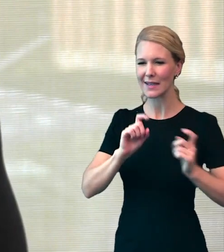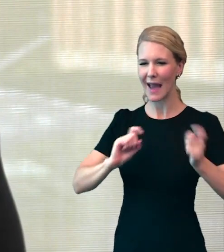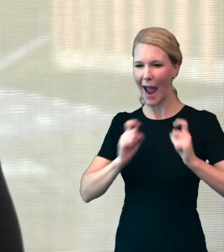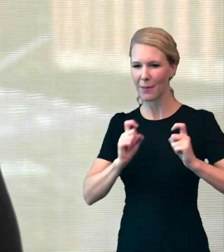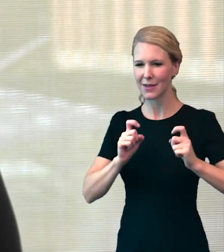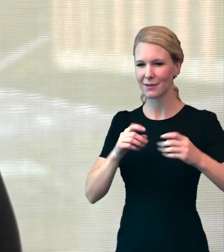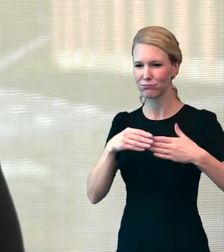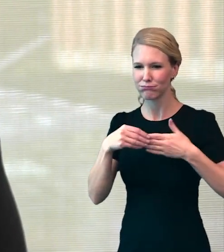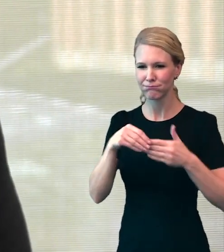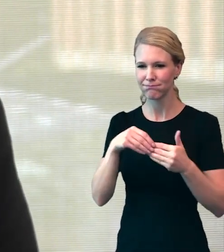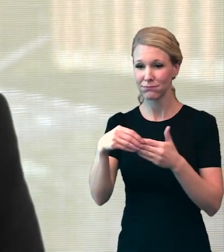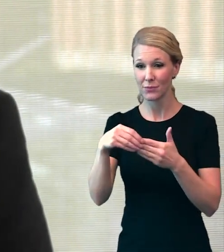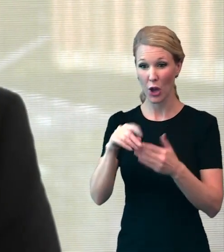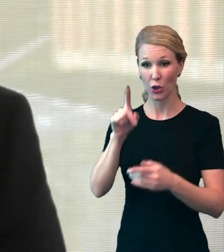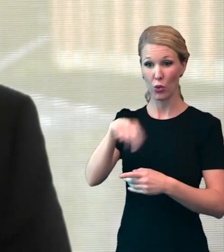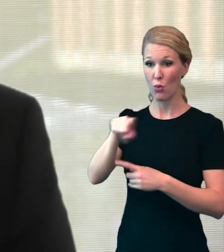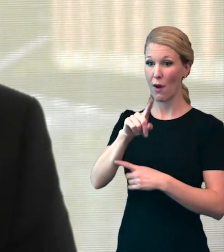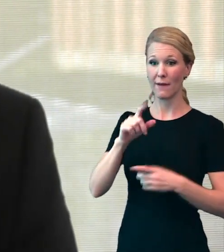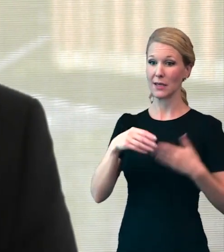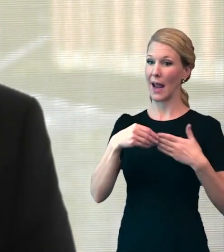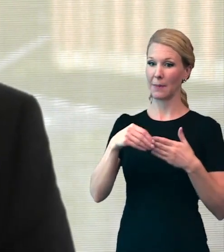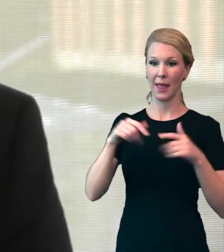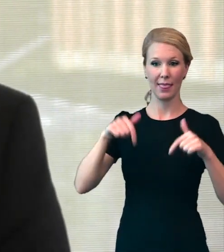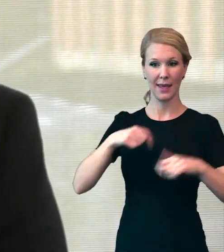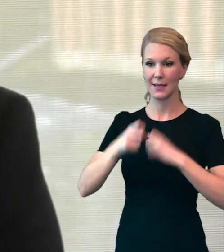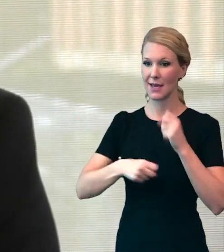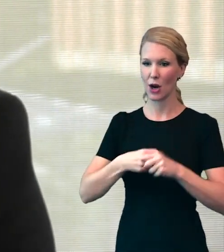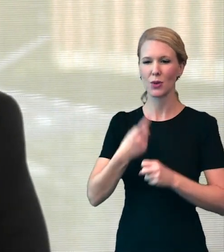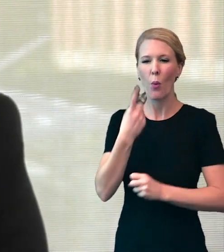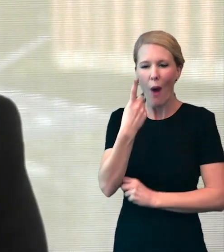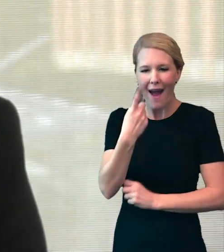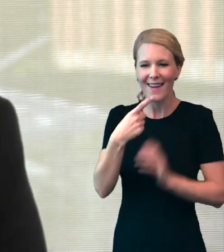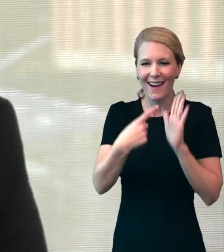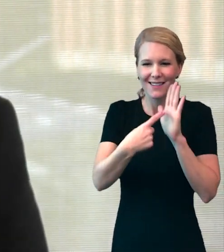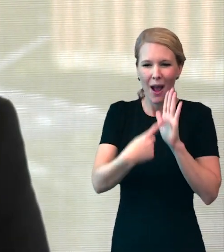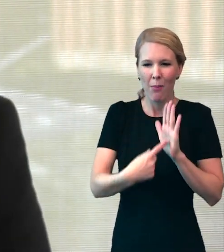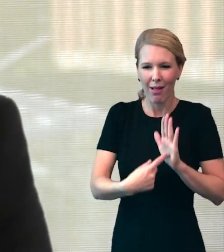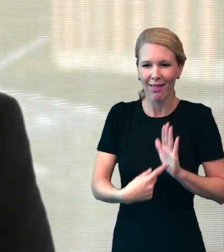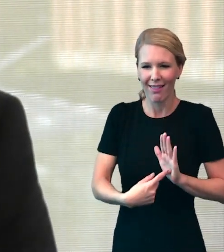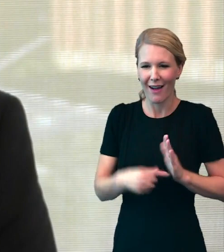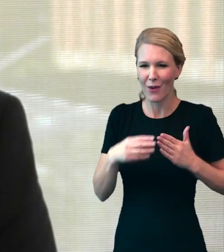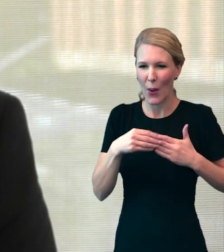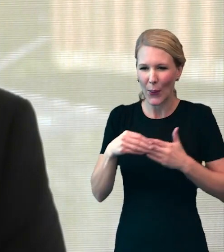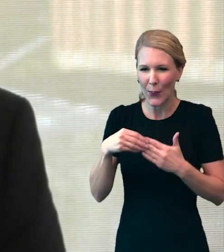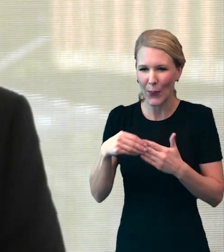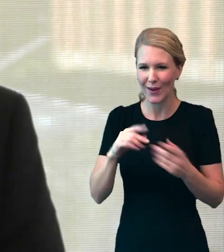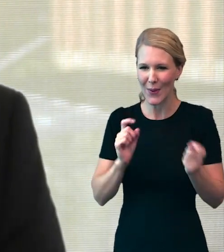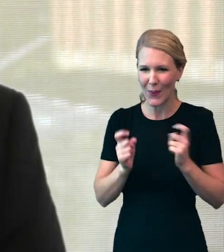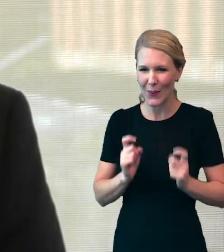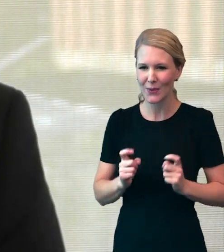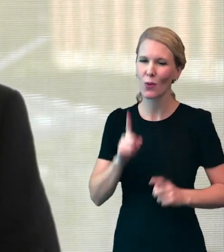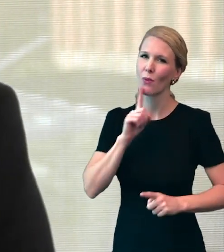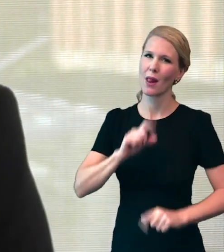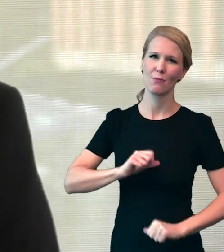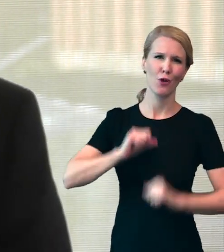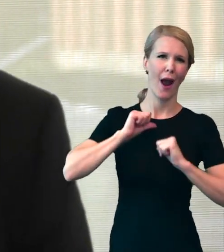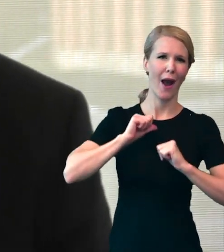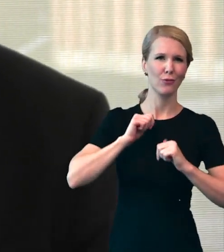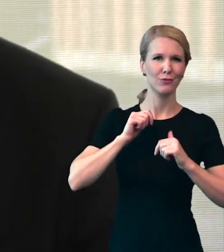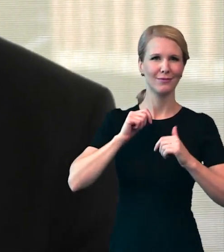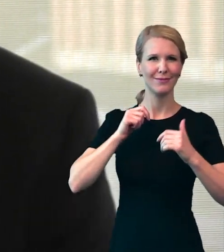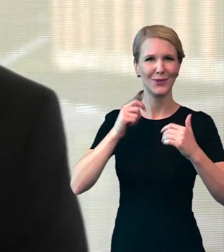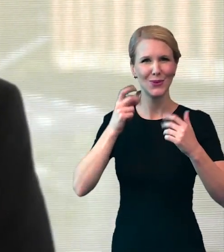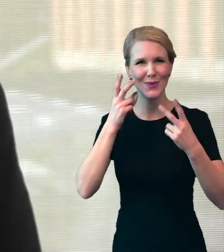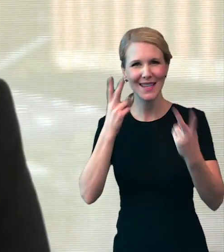you all have adapted this year is just one example of how you've been able to do that. We are so proud to share this